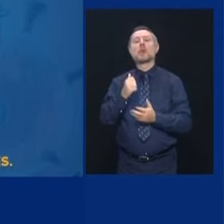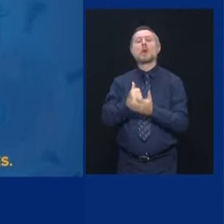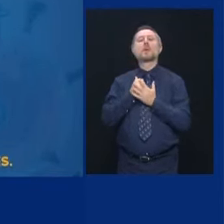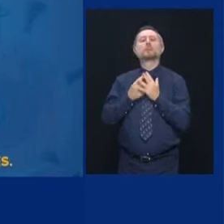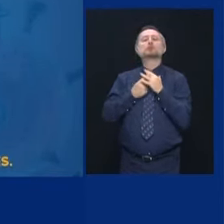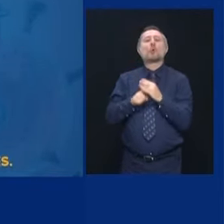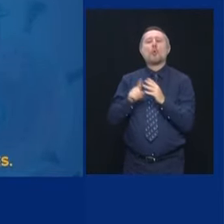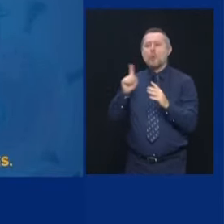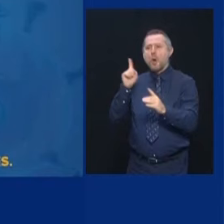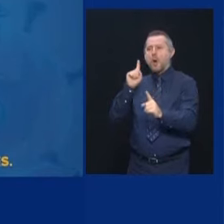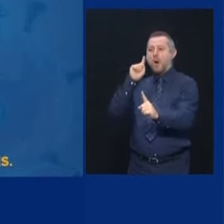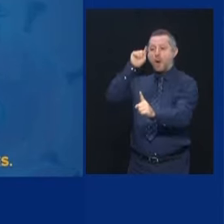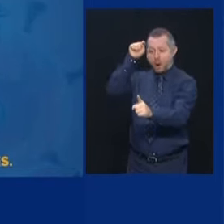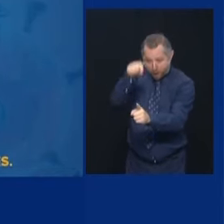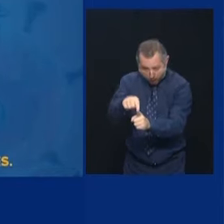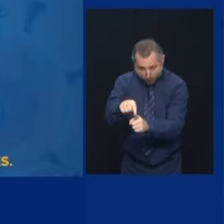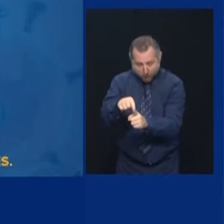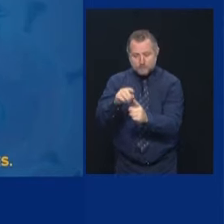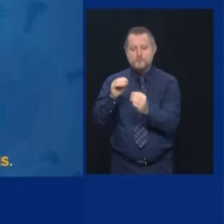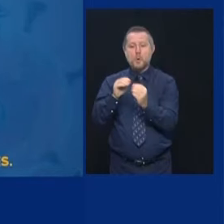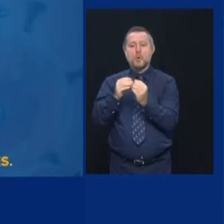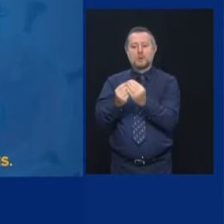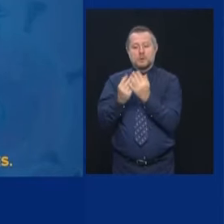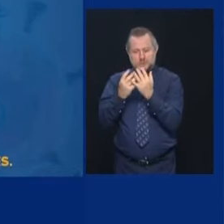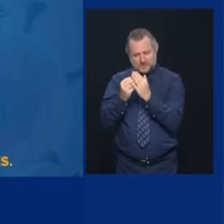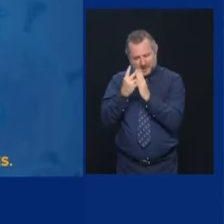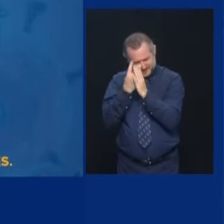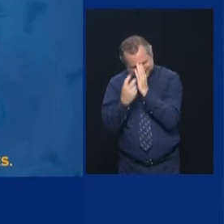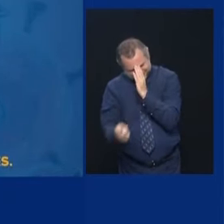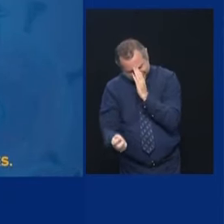but we then want to have a team of